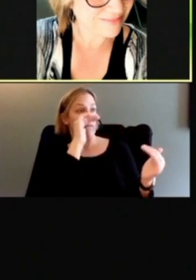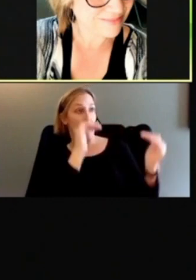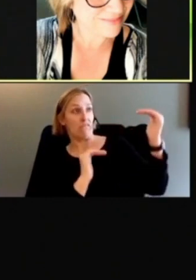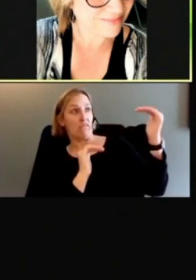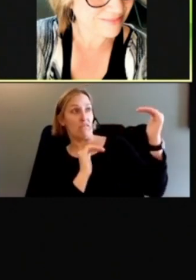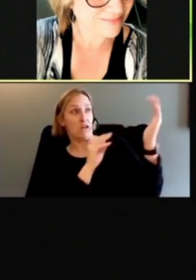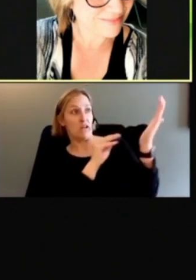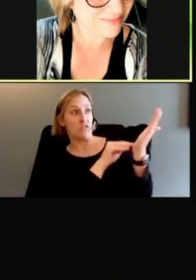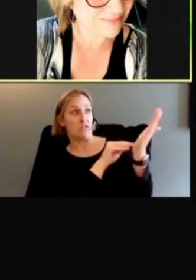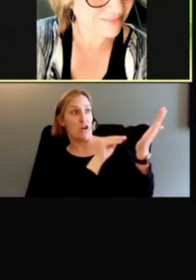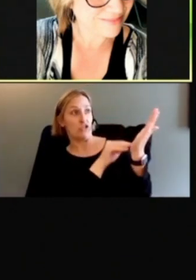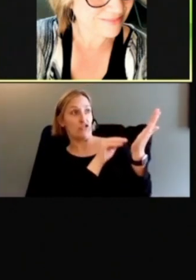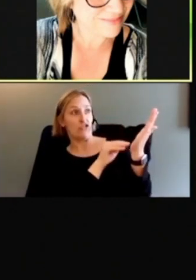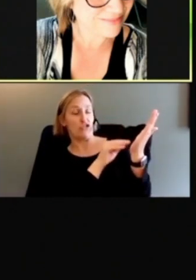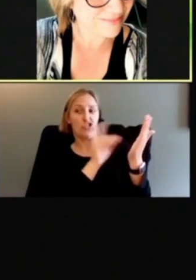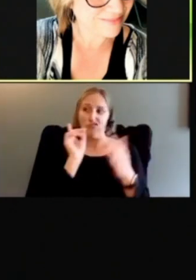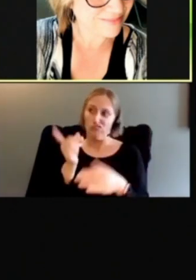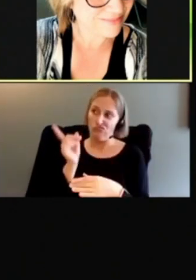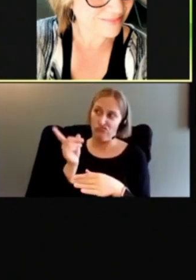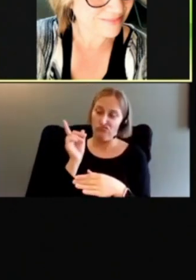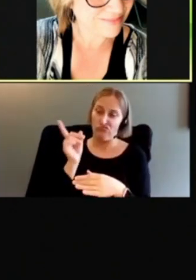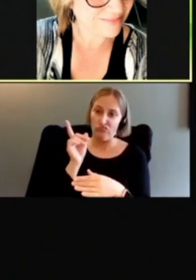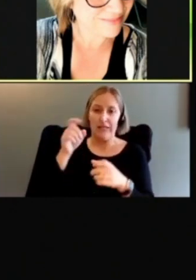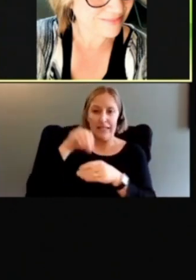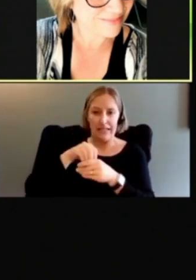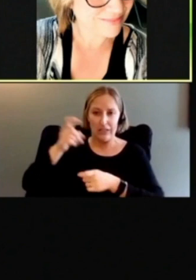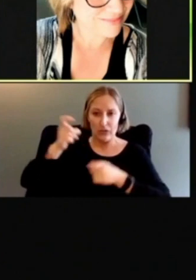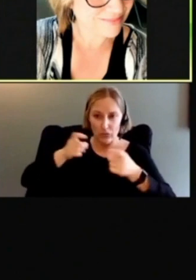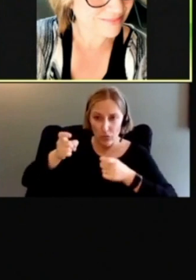is authoritative and they're in control.